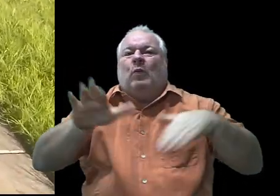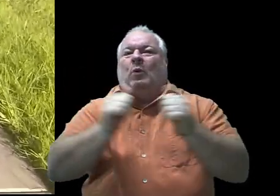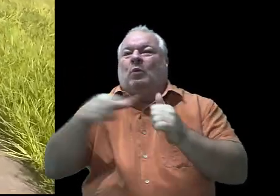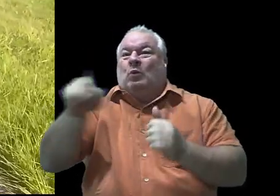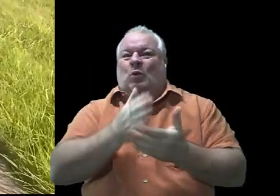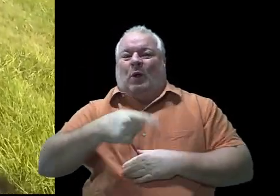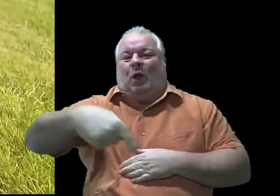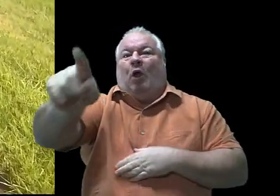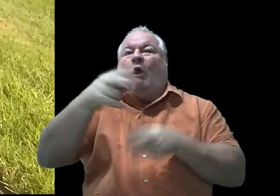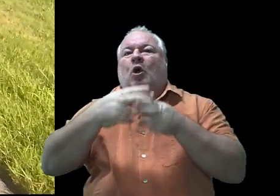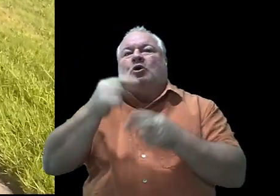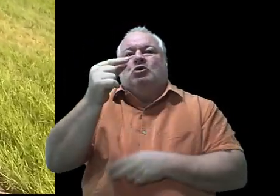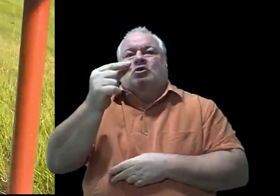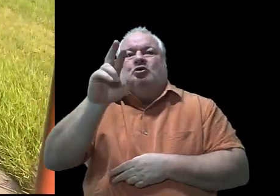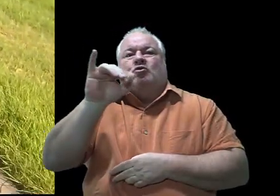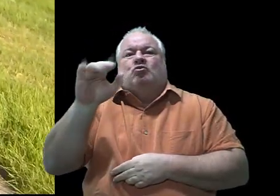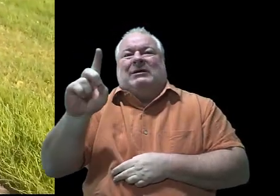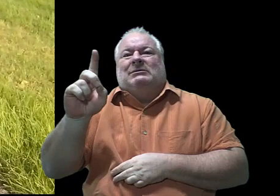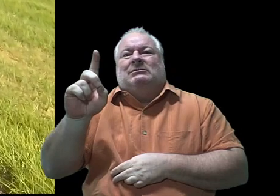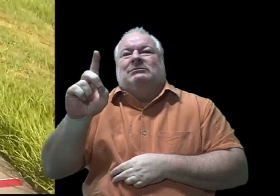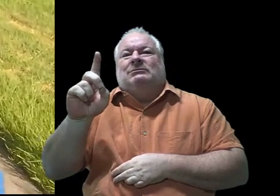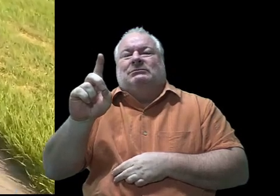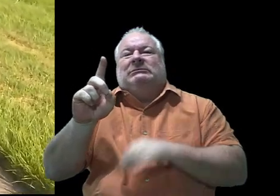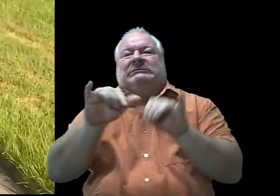our grid system.